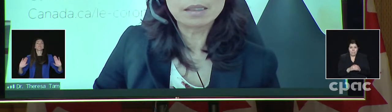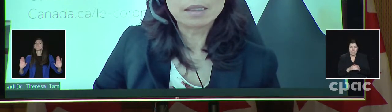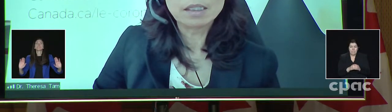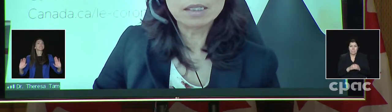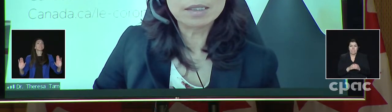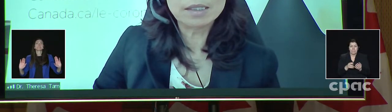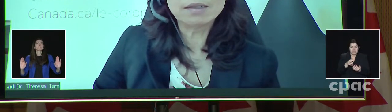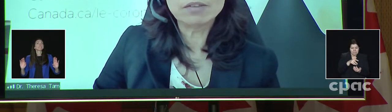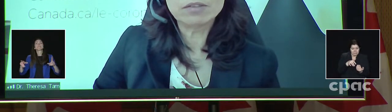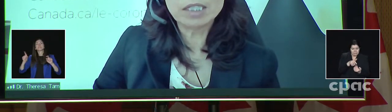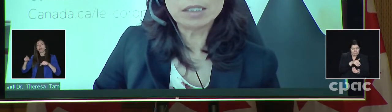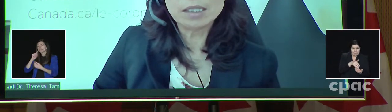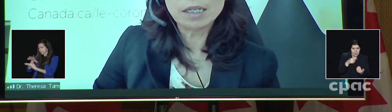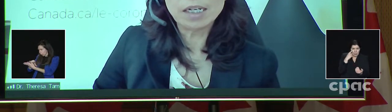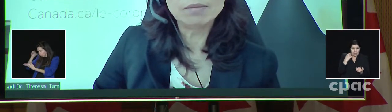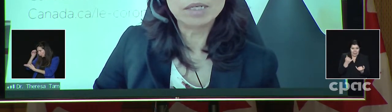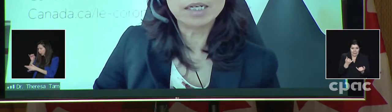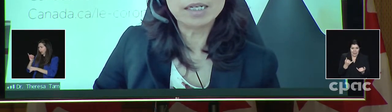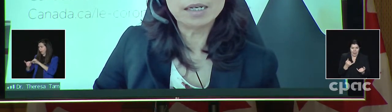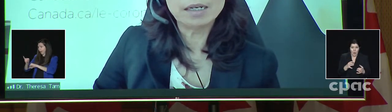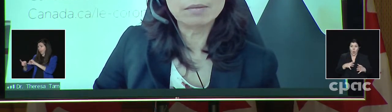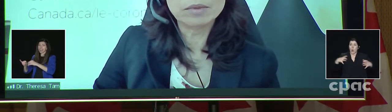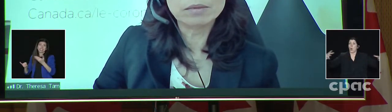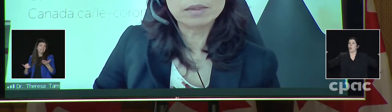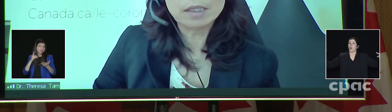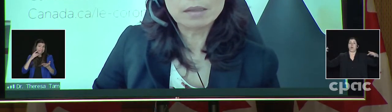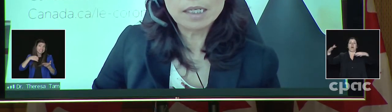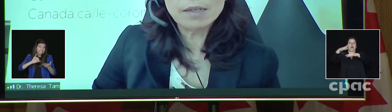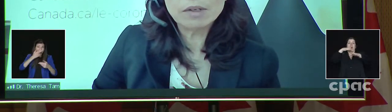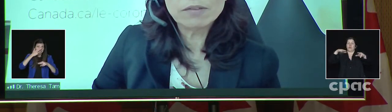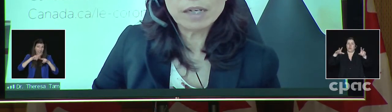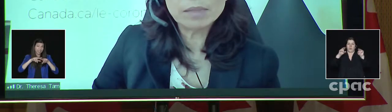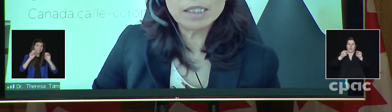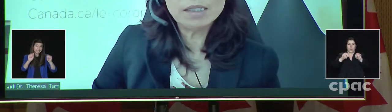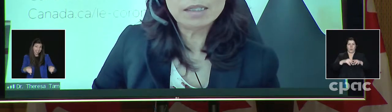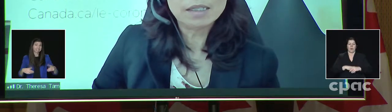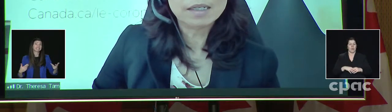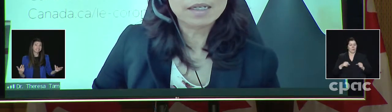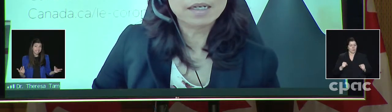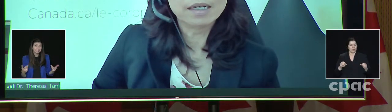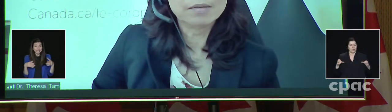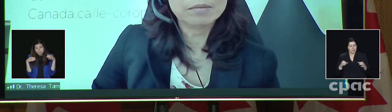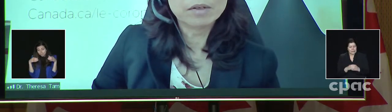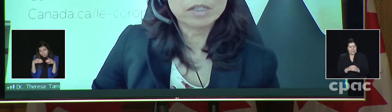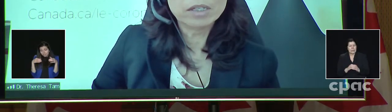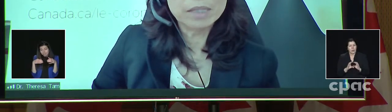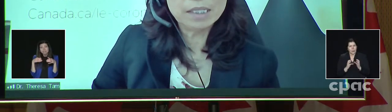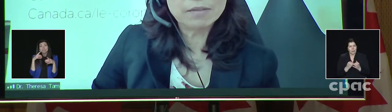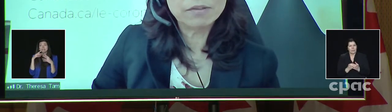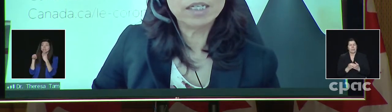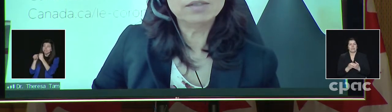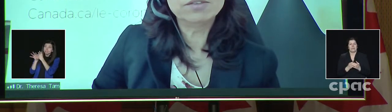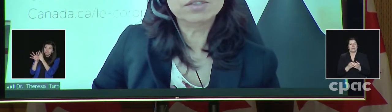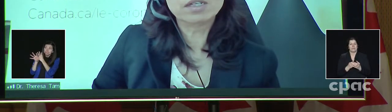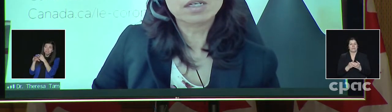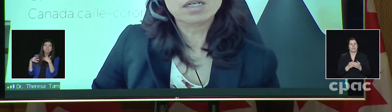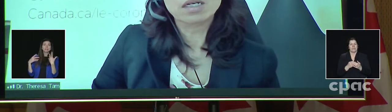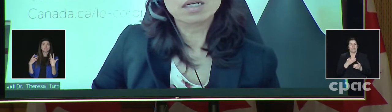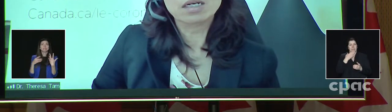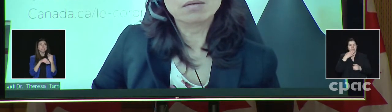that you can still have a really good time by linking with family or your immediate